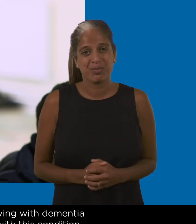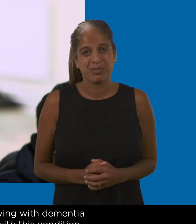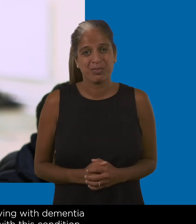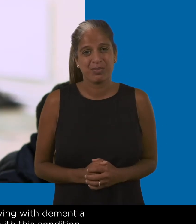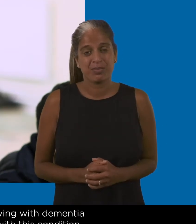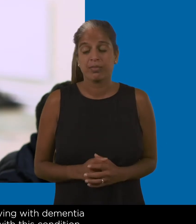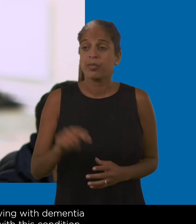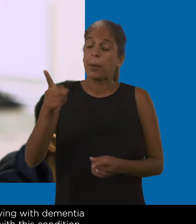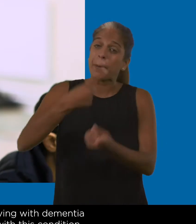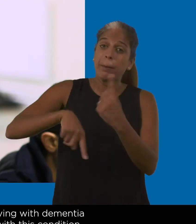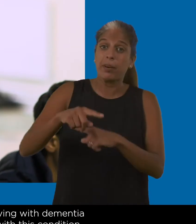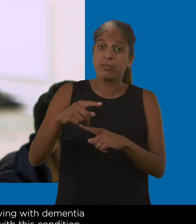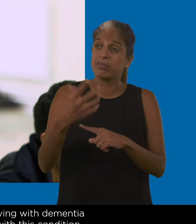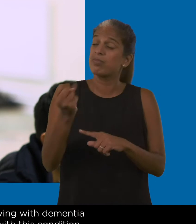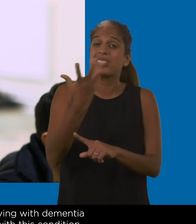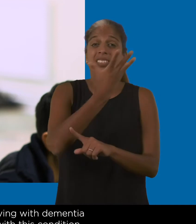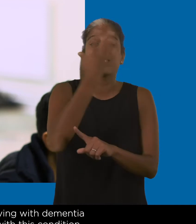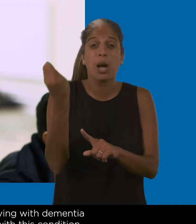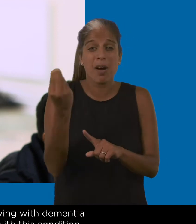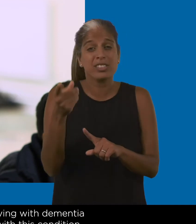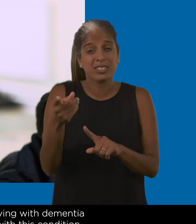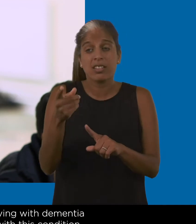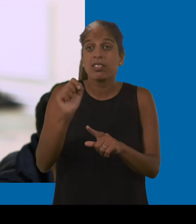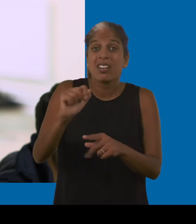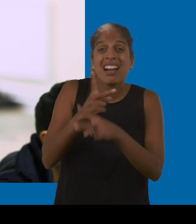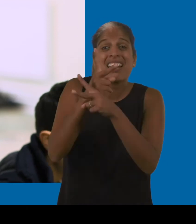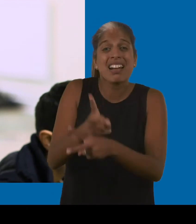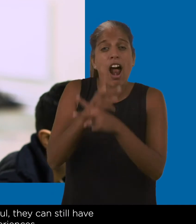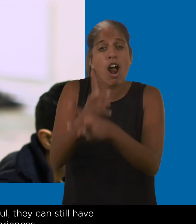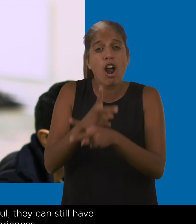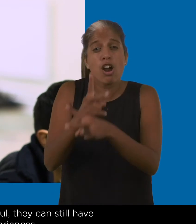People living with dementia and their carers can live well with this condition.